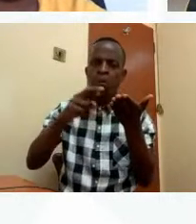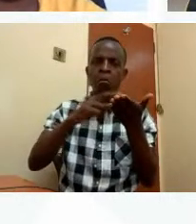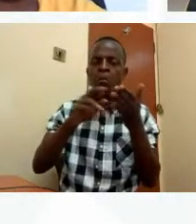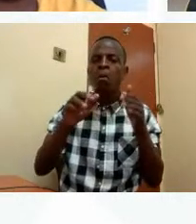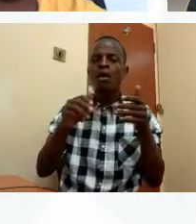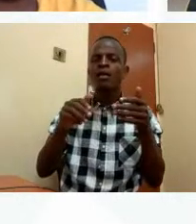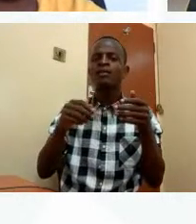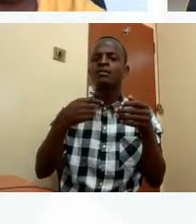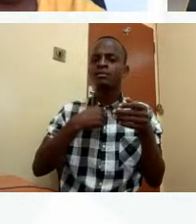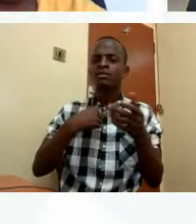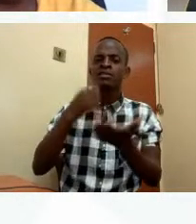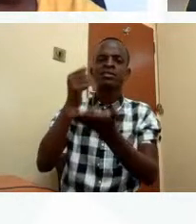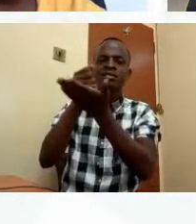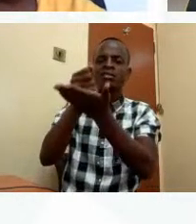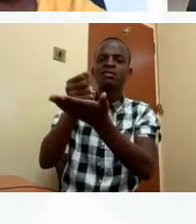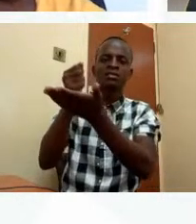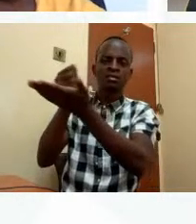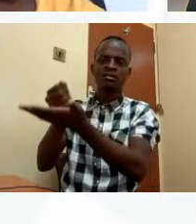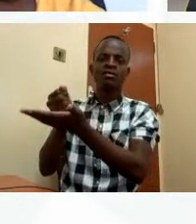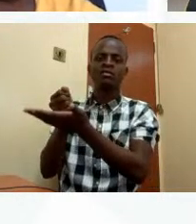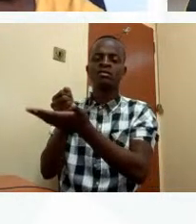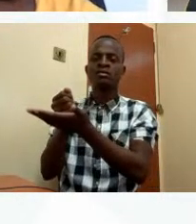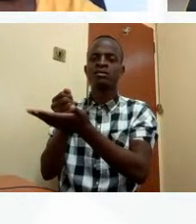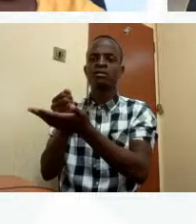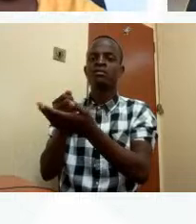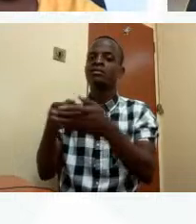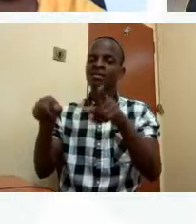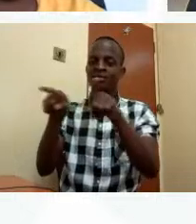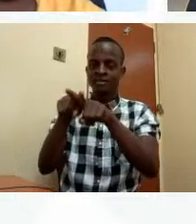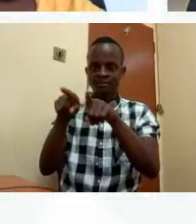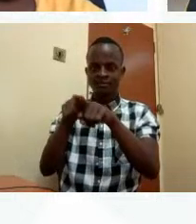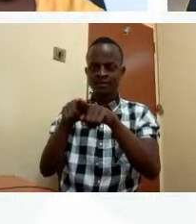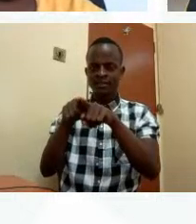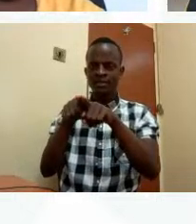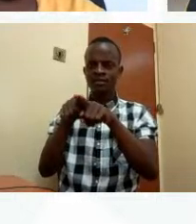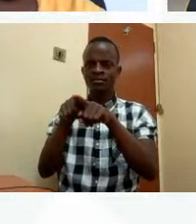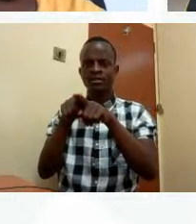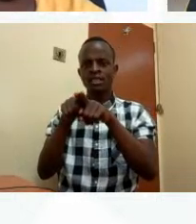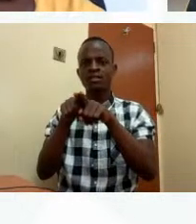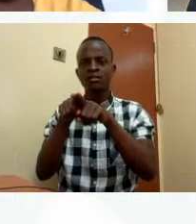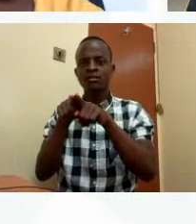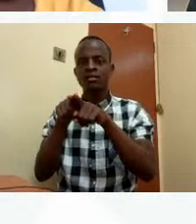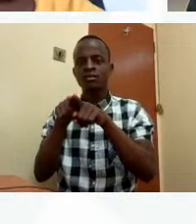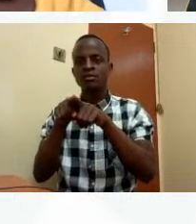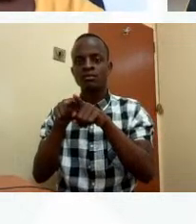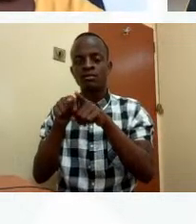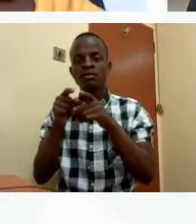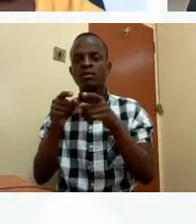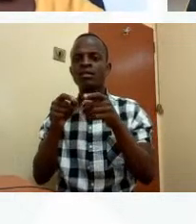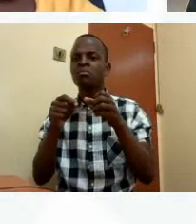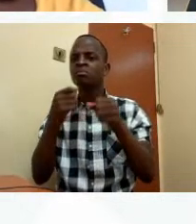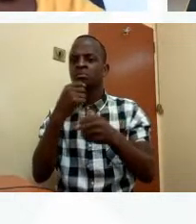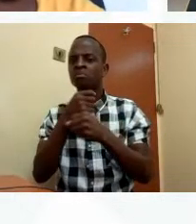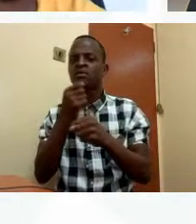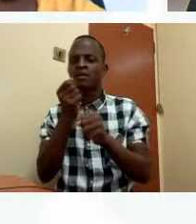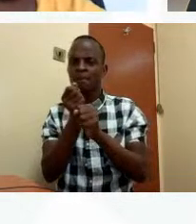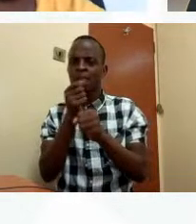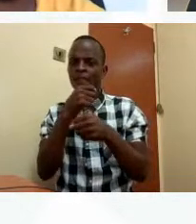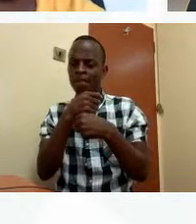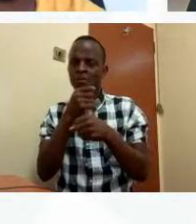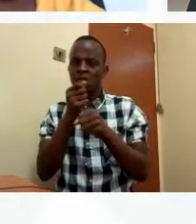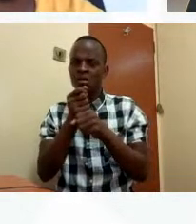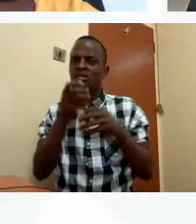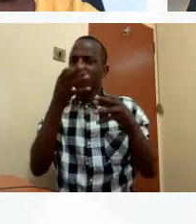present or share their research in terms of adolescent work with adolescents and they speak